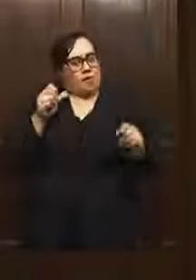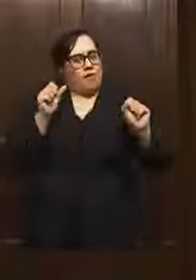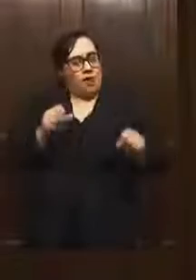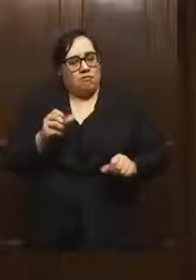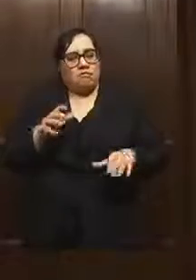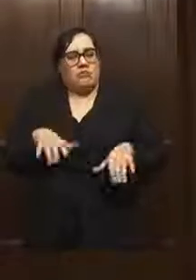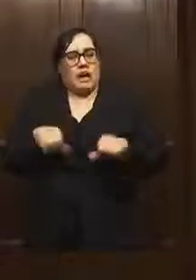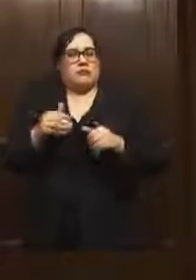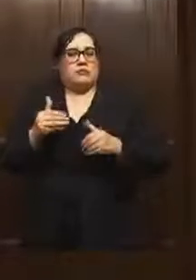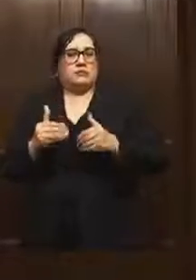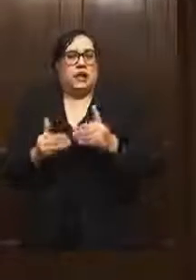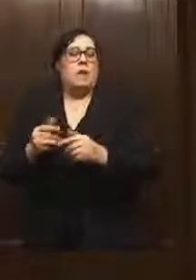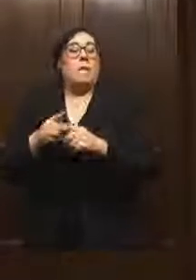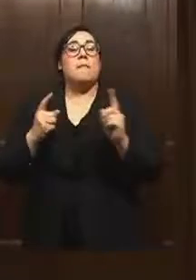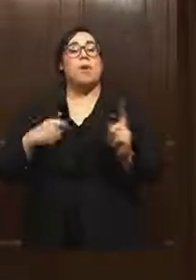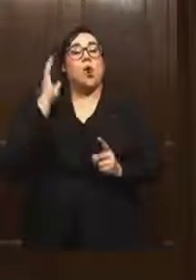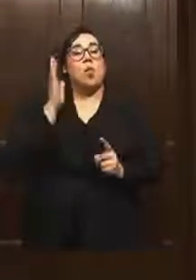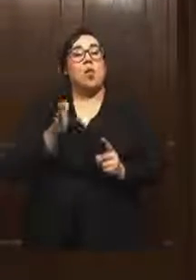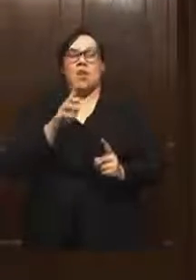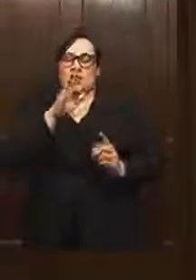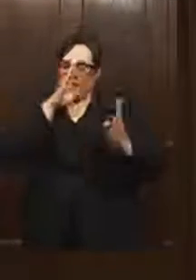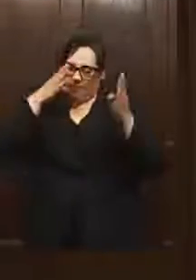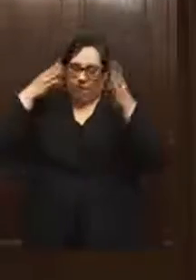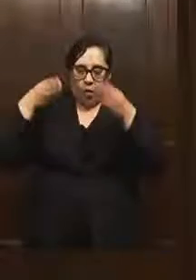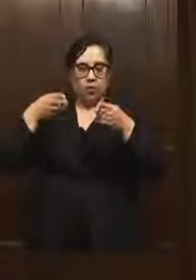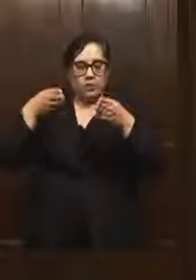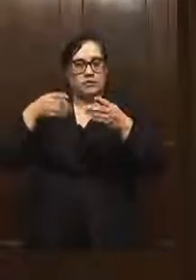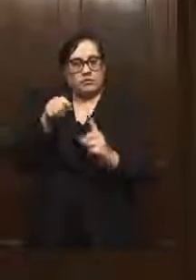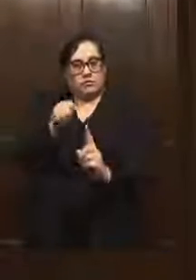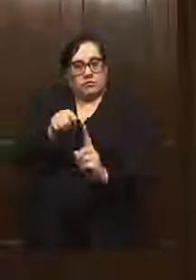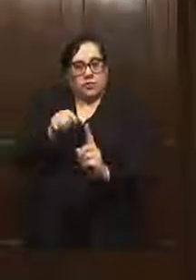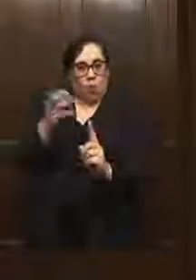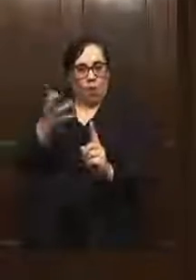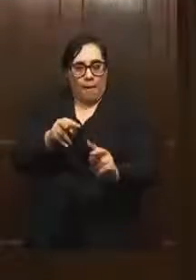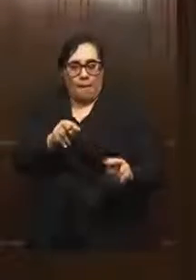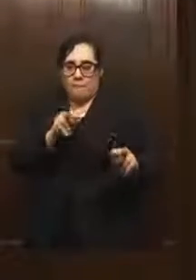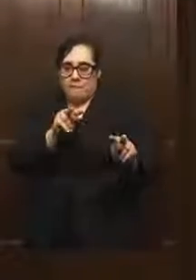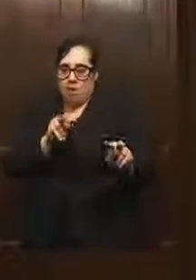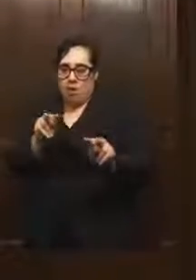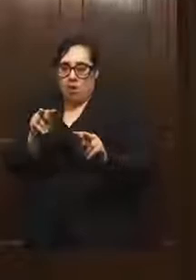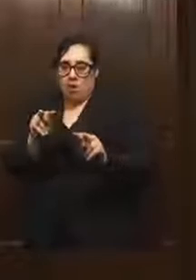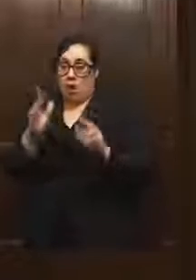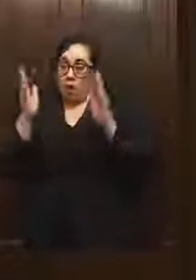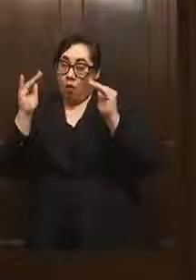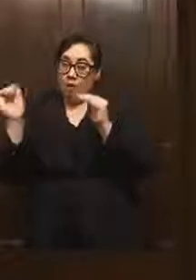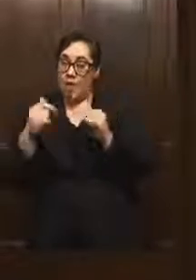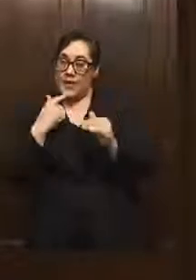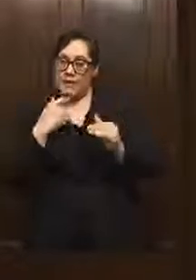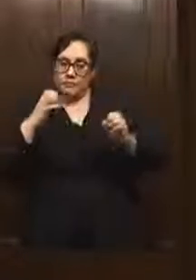those steps. But we will be laser focused on monitoring and hopefully, as I